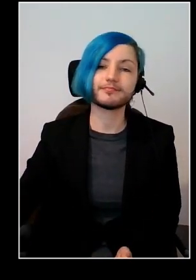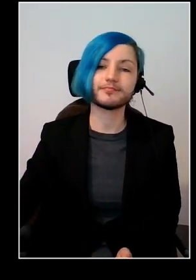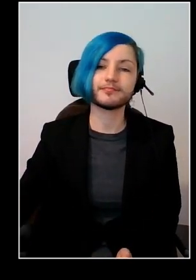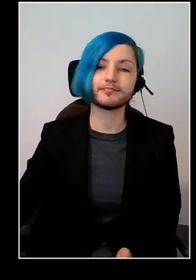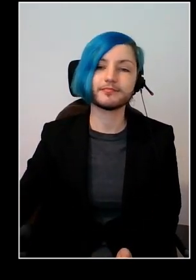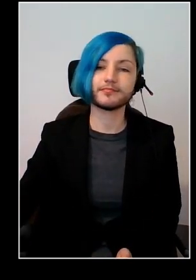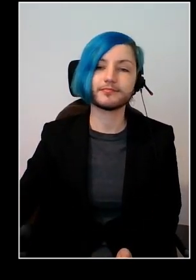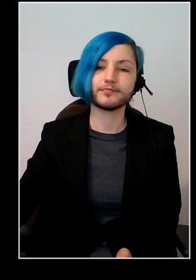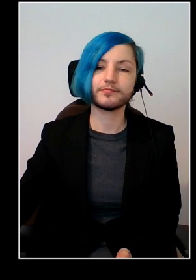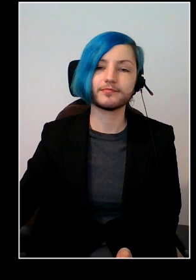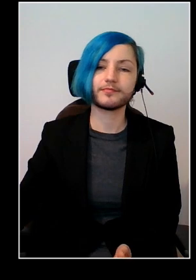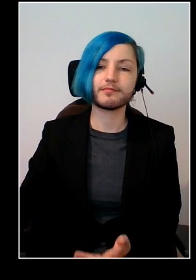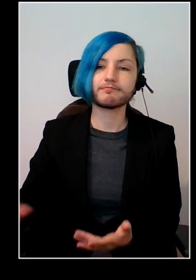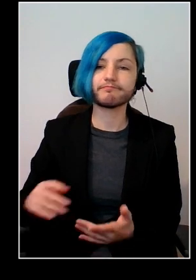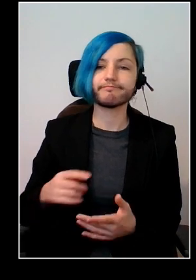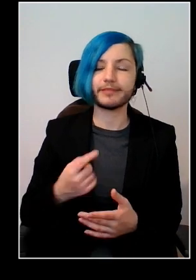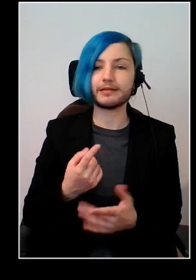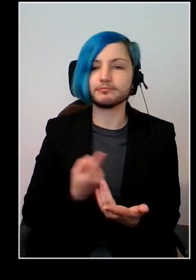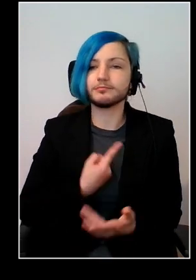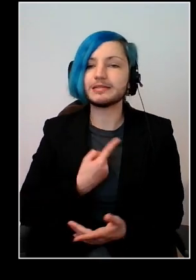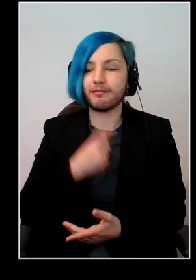very unique award.